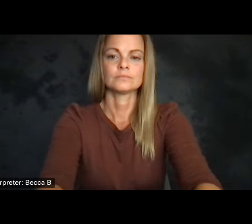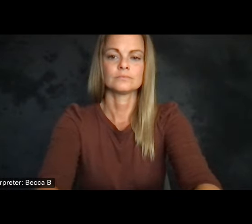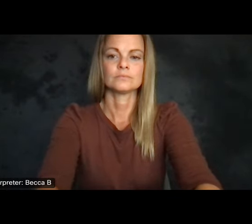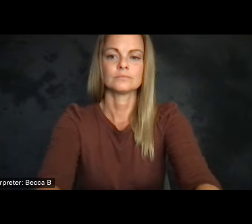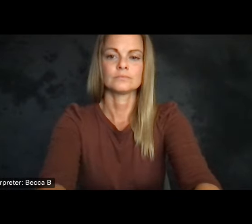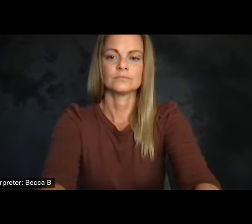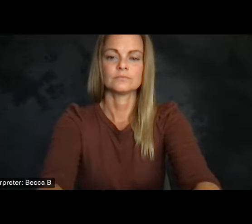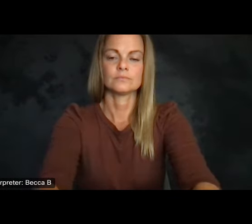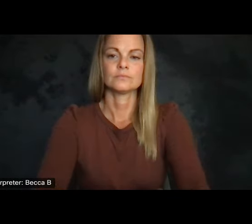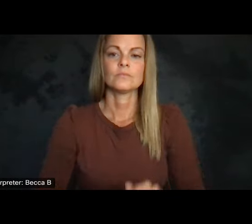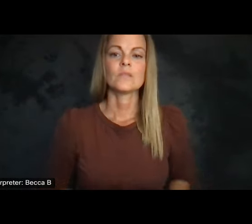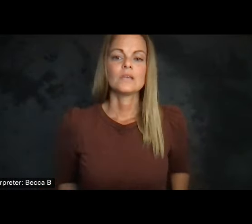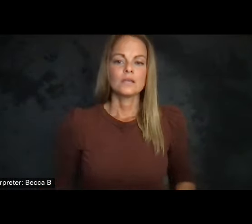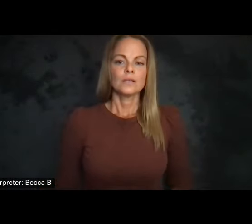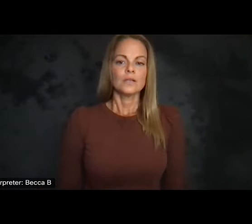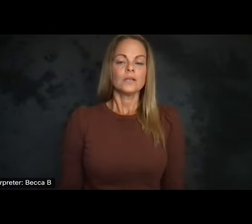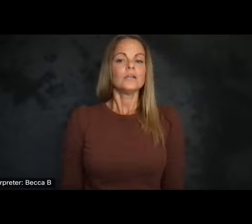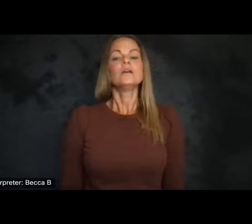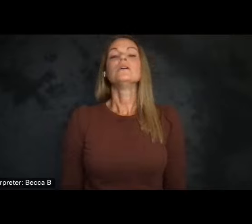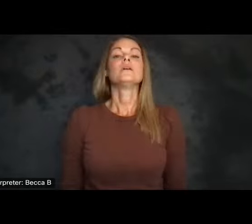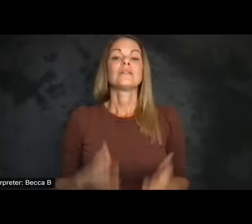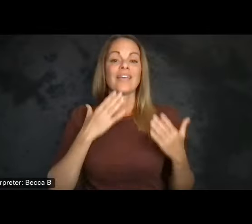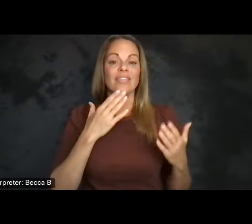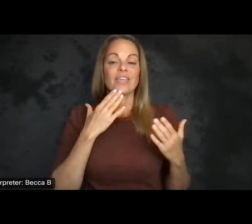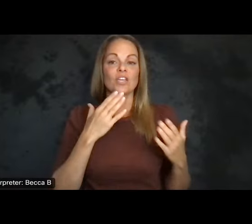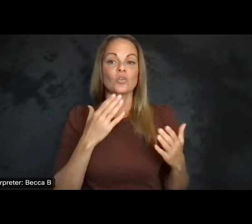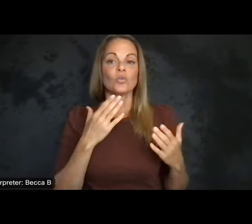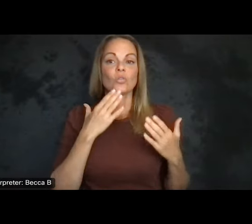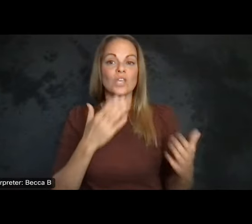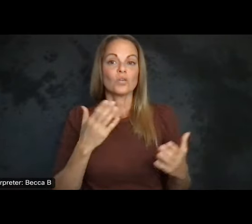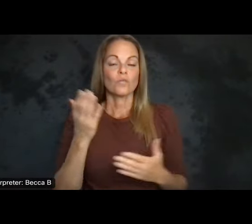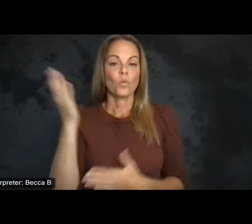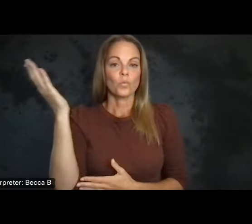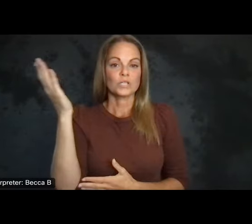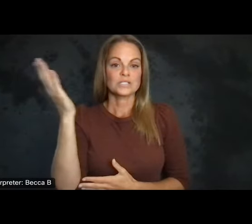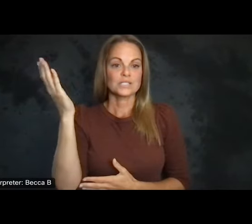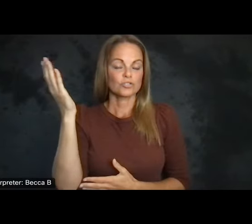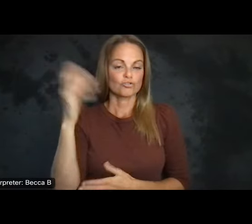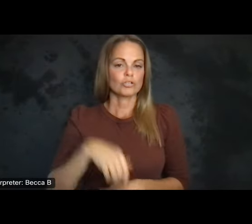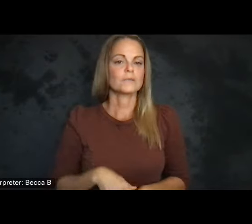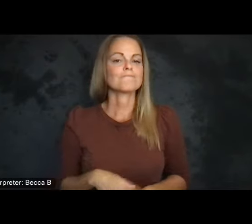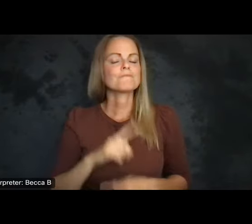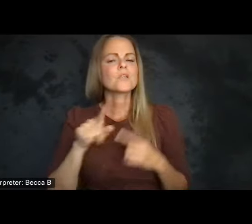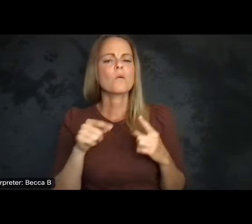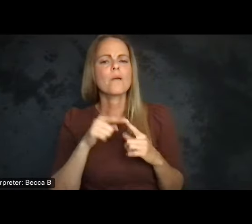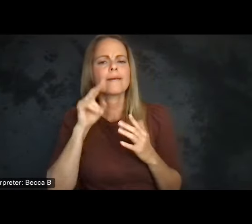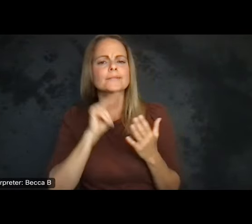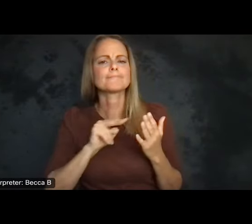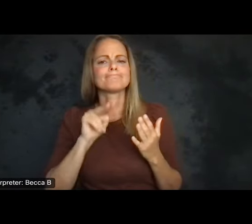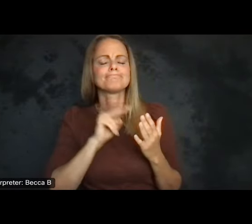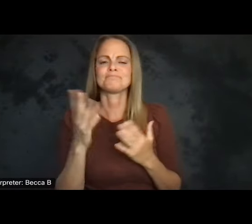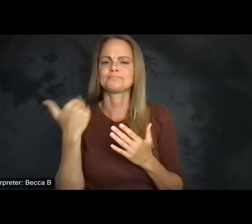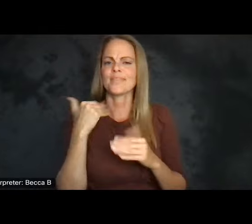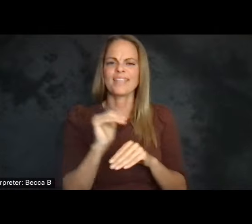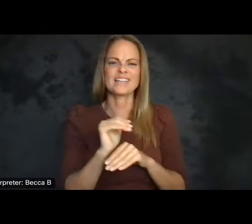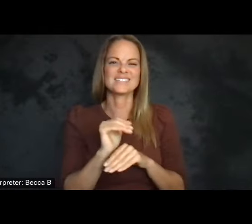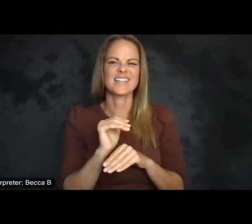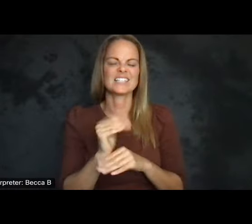Thank you, Mr. Chairman, and thank you for the presentation. When I was scrolling through this last night, it's more of